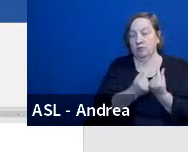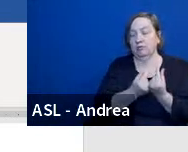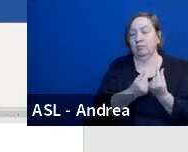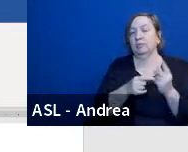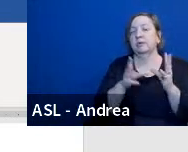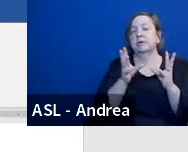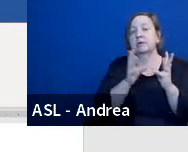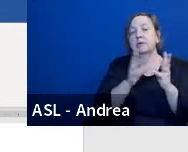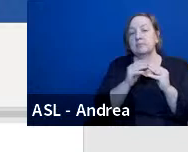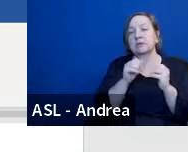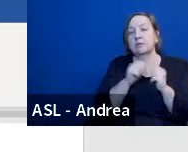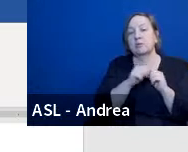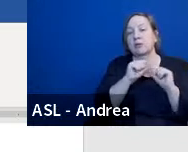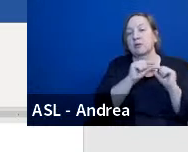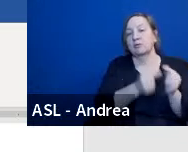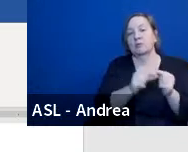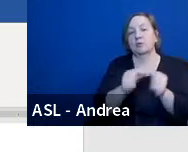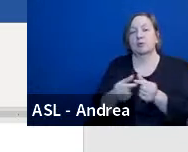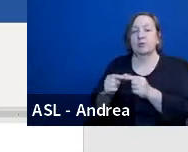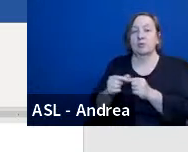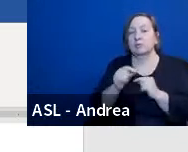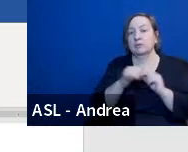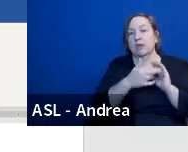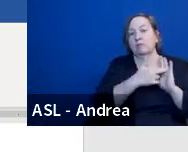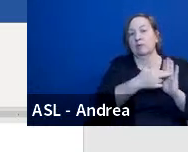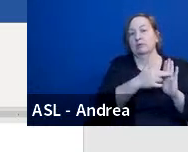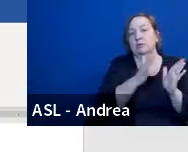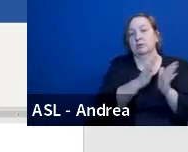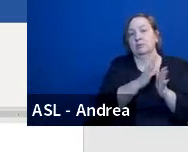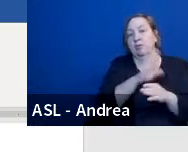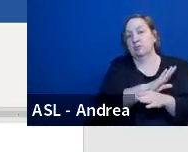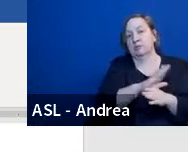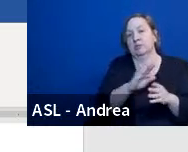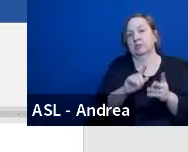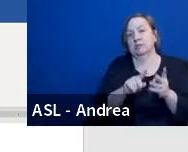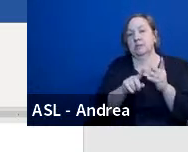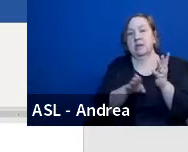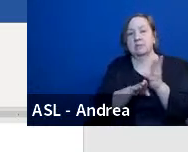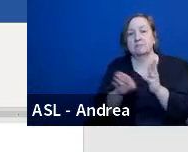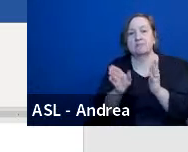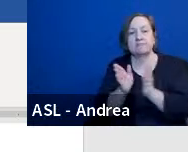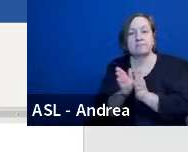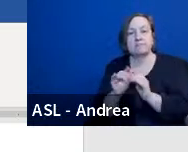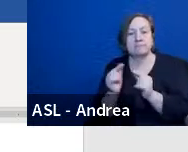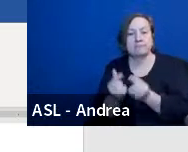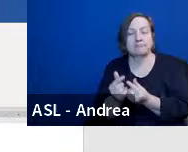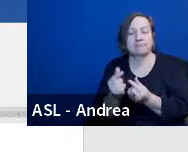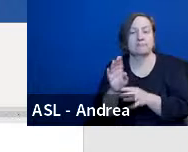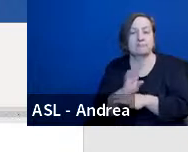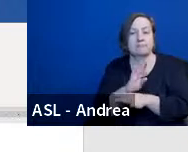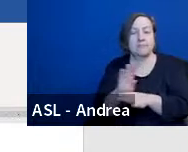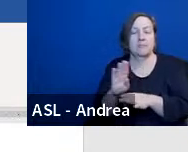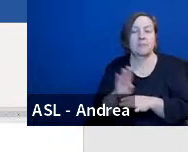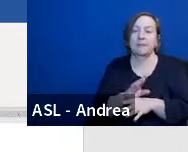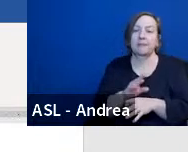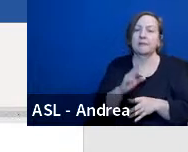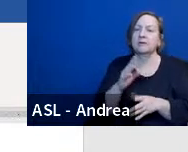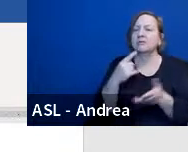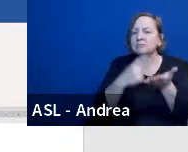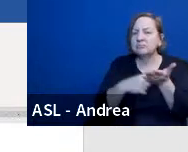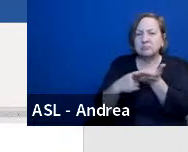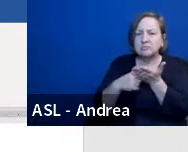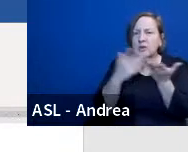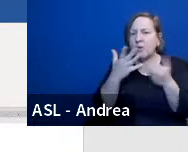of the groups that represent small businesses and minority businesses, to talk about what things may